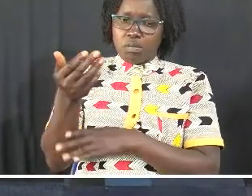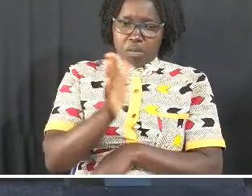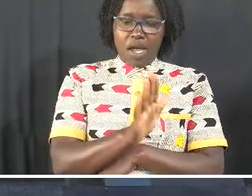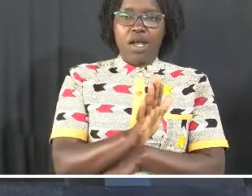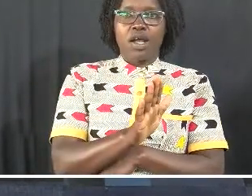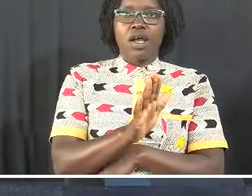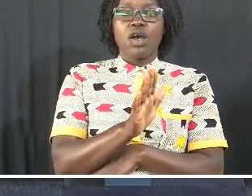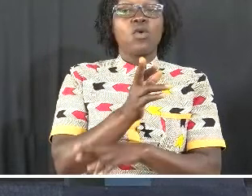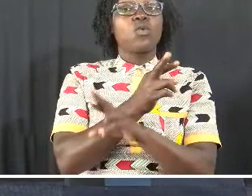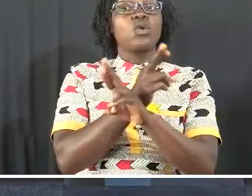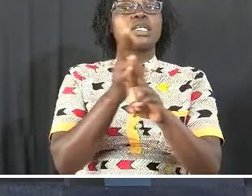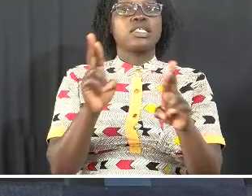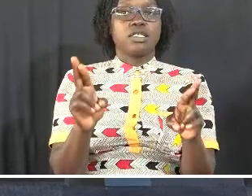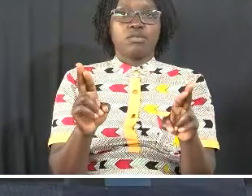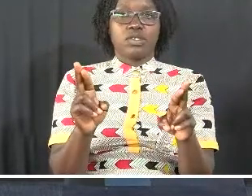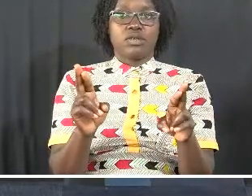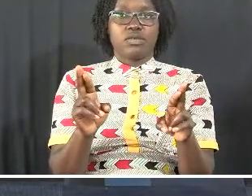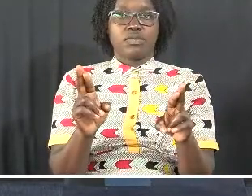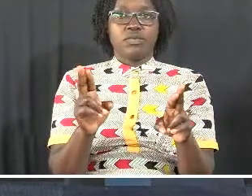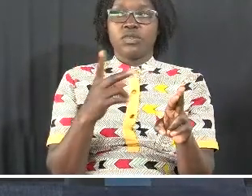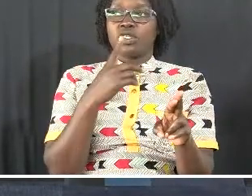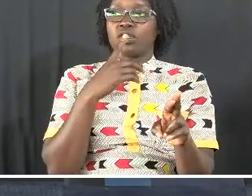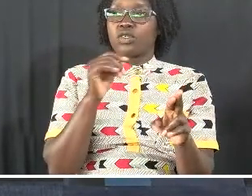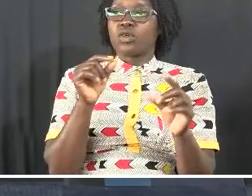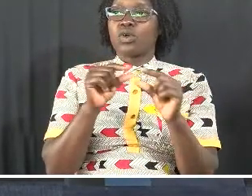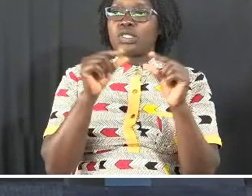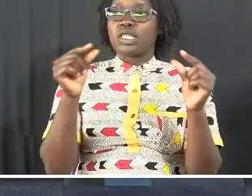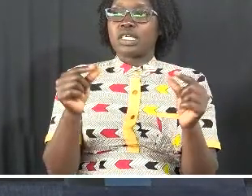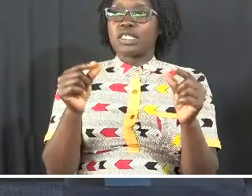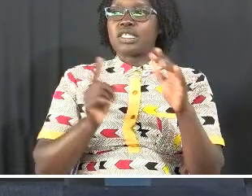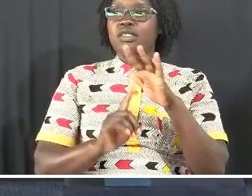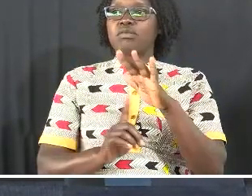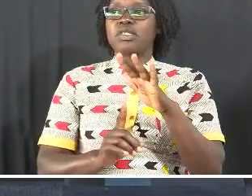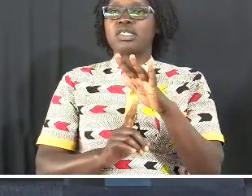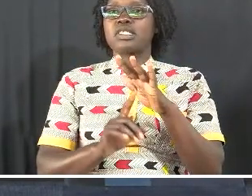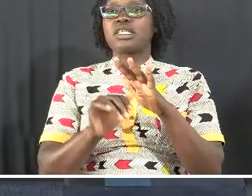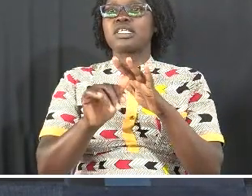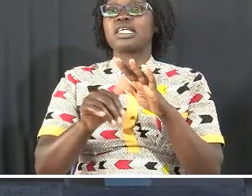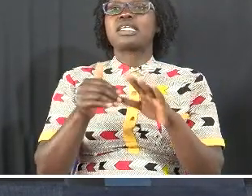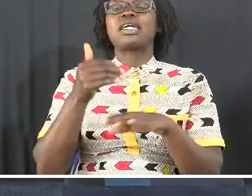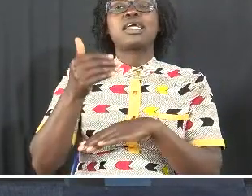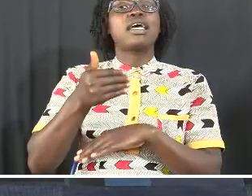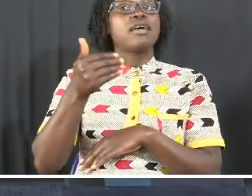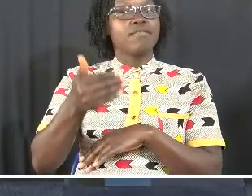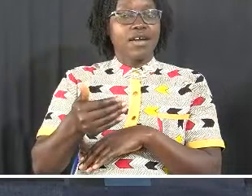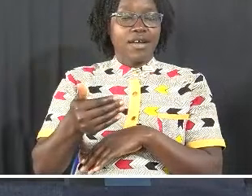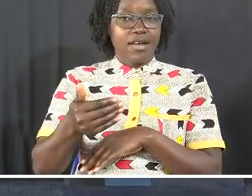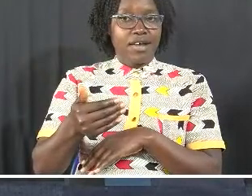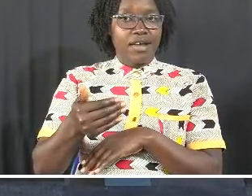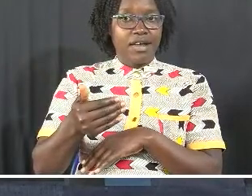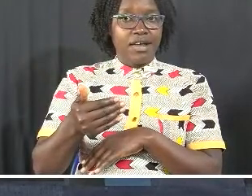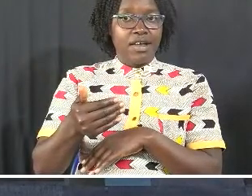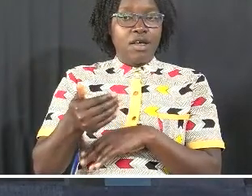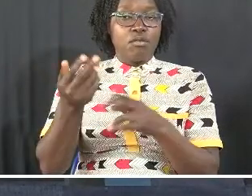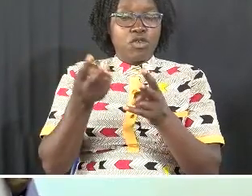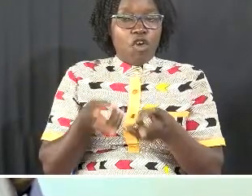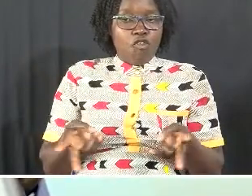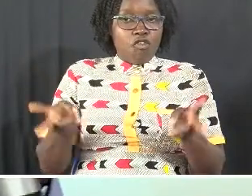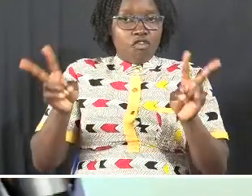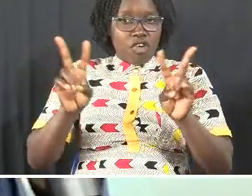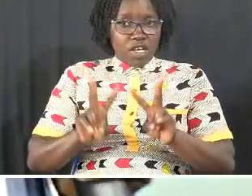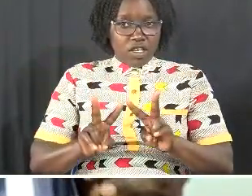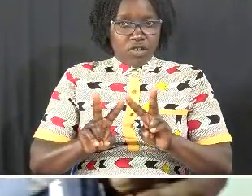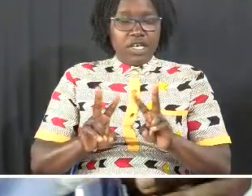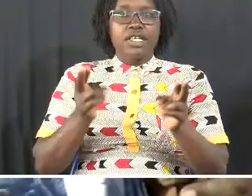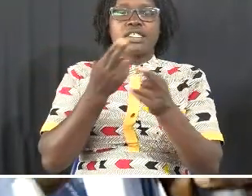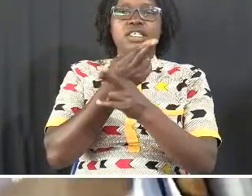were redeemed. So the greatest ministry that can ever be of value is